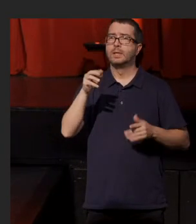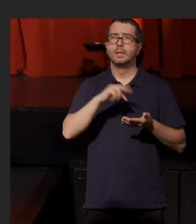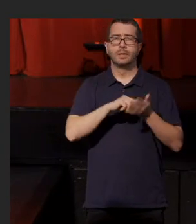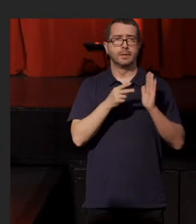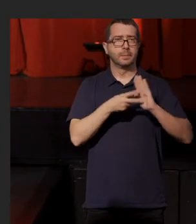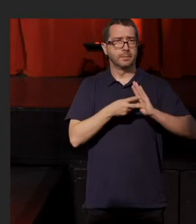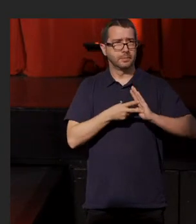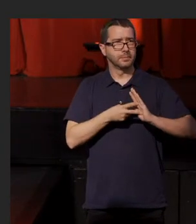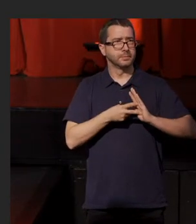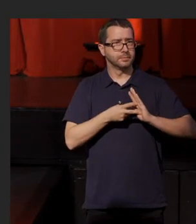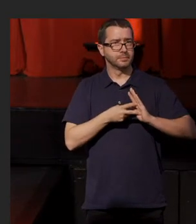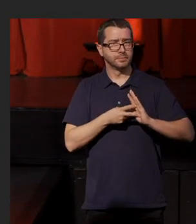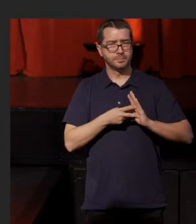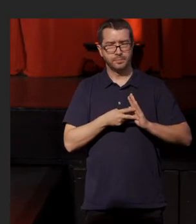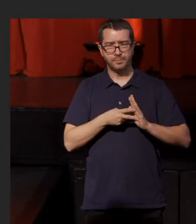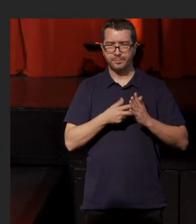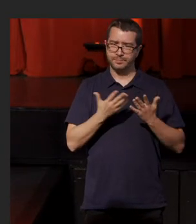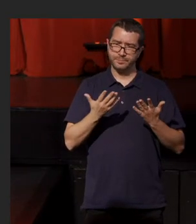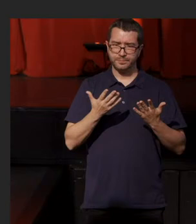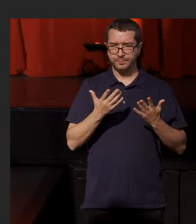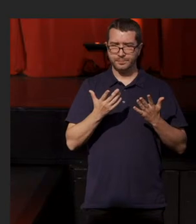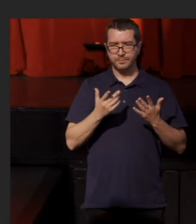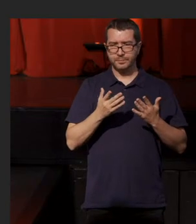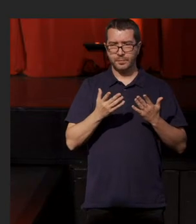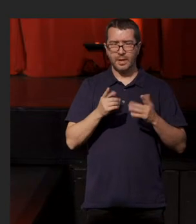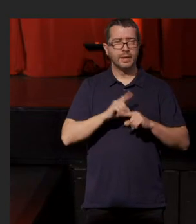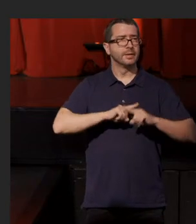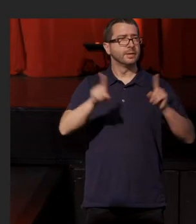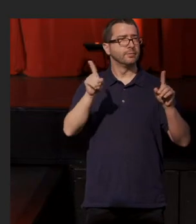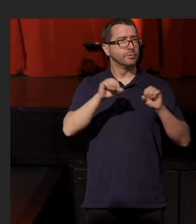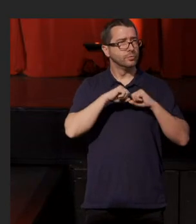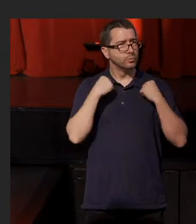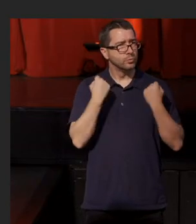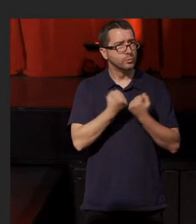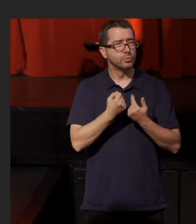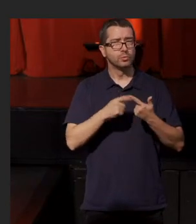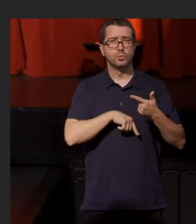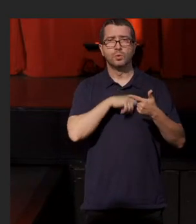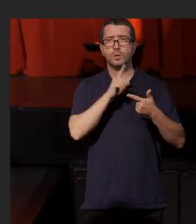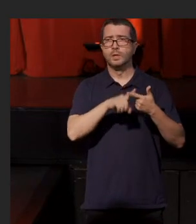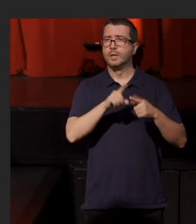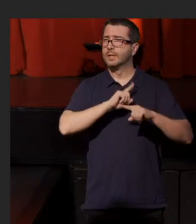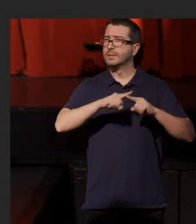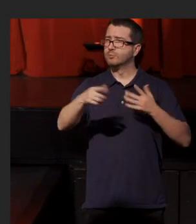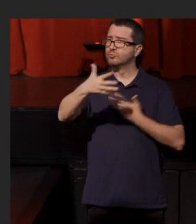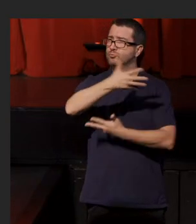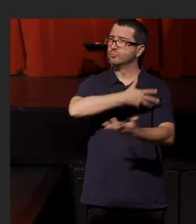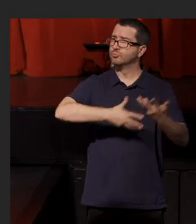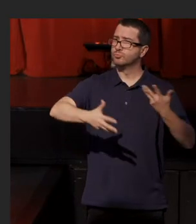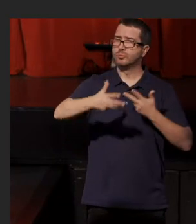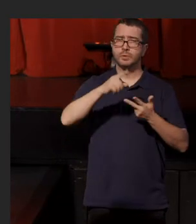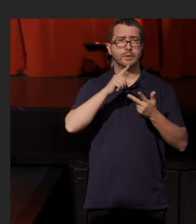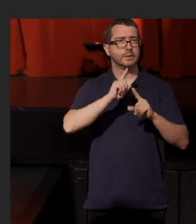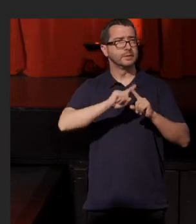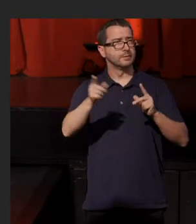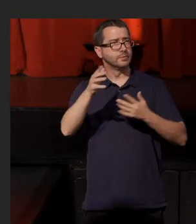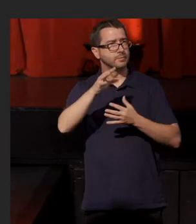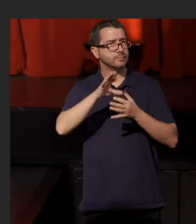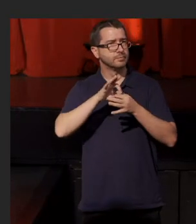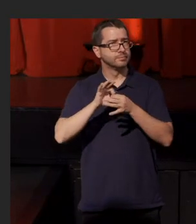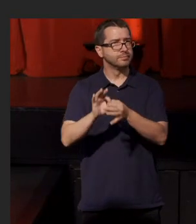different social and cultural relationships to each other. There are different kinds of in-groups and out-groups that